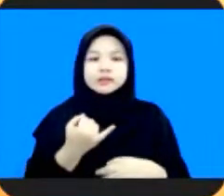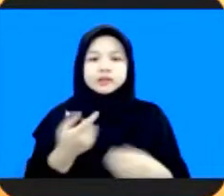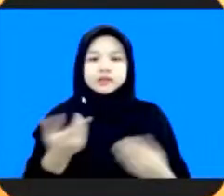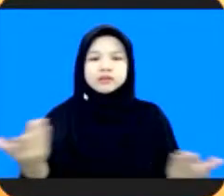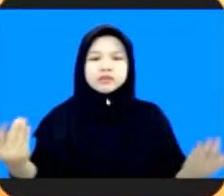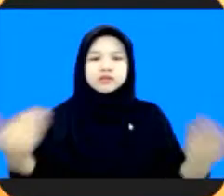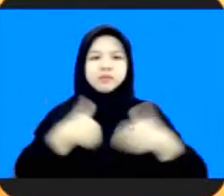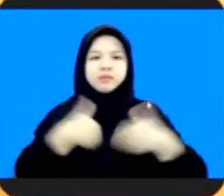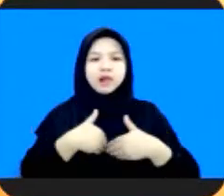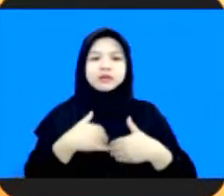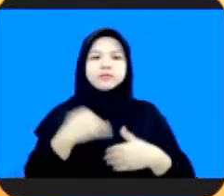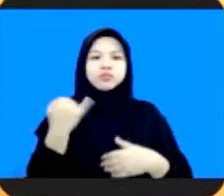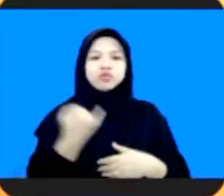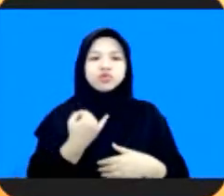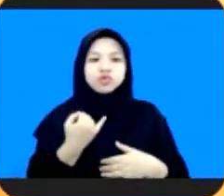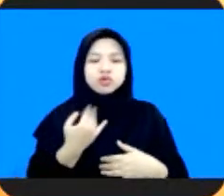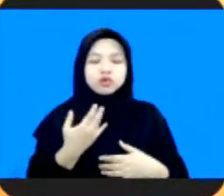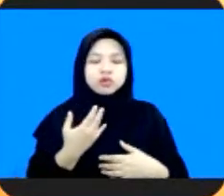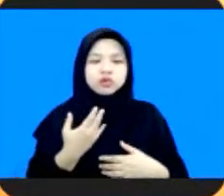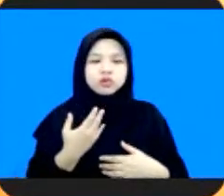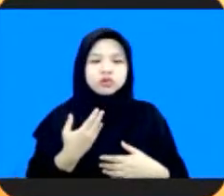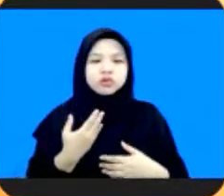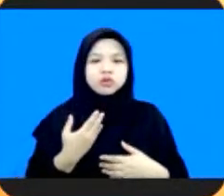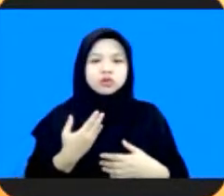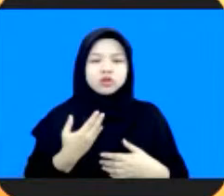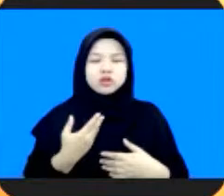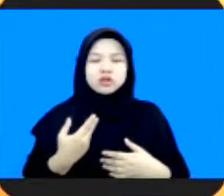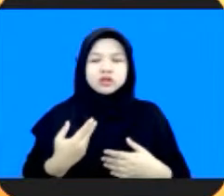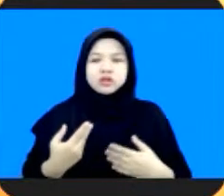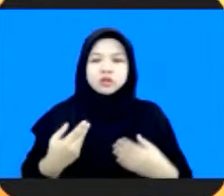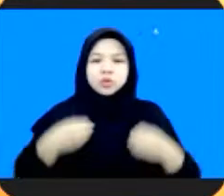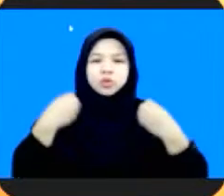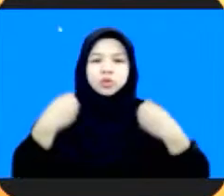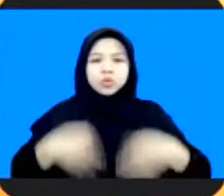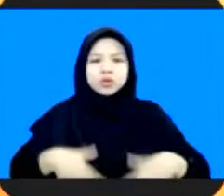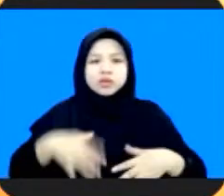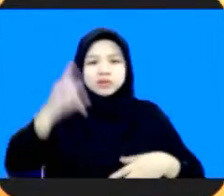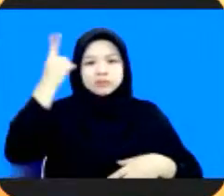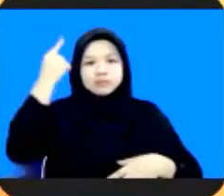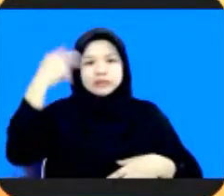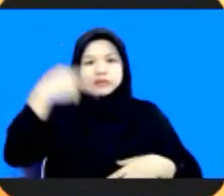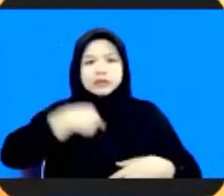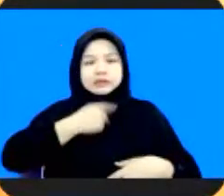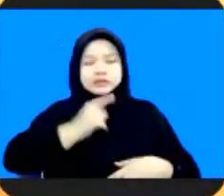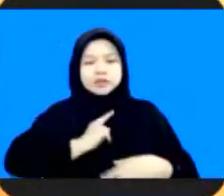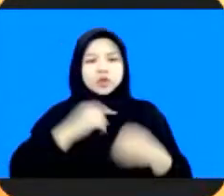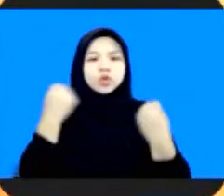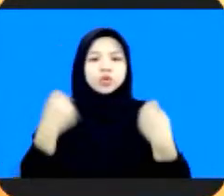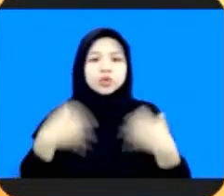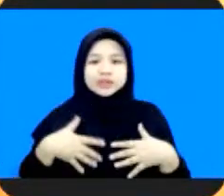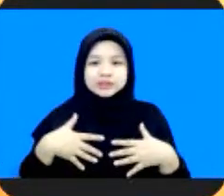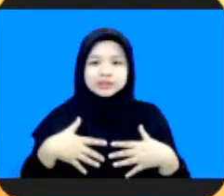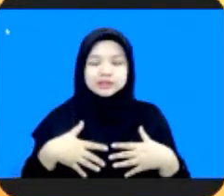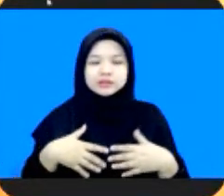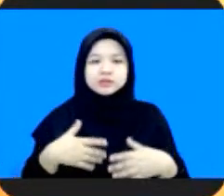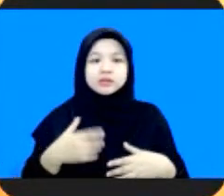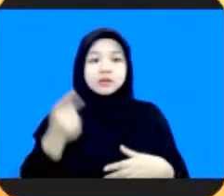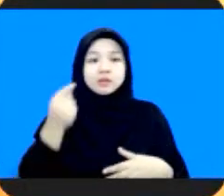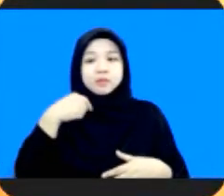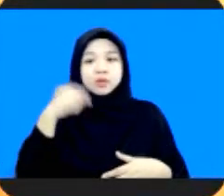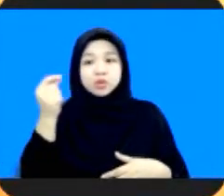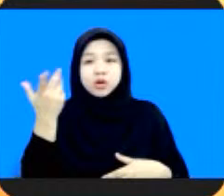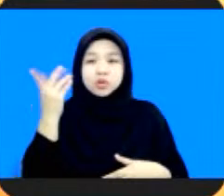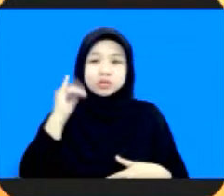starts out with a decision. Is this false or is this true? It comes through